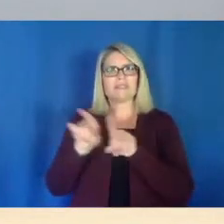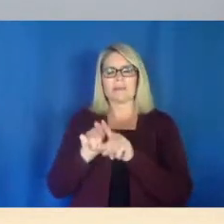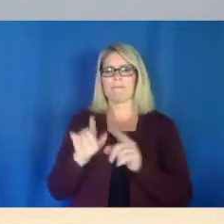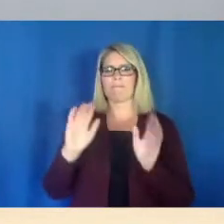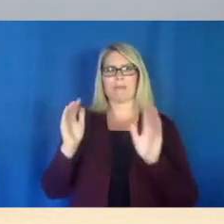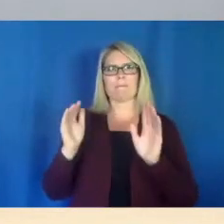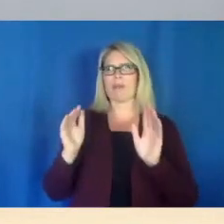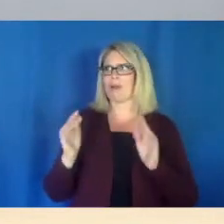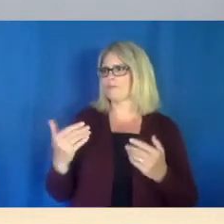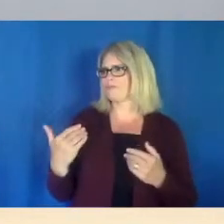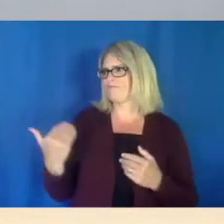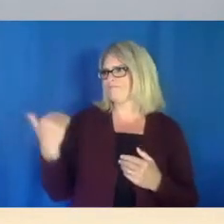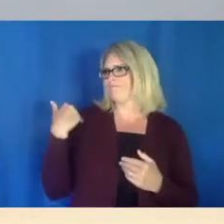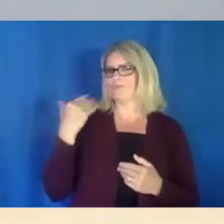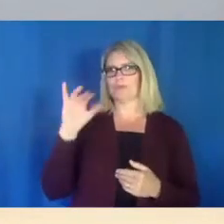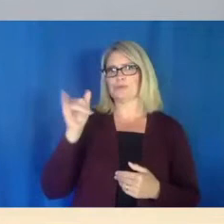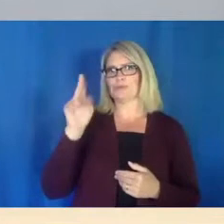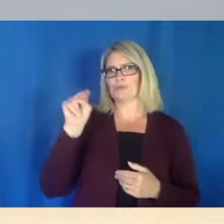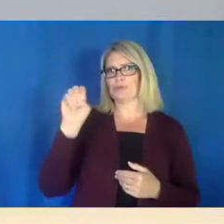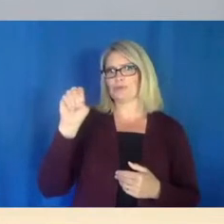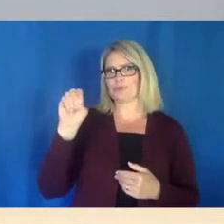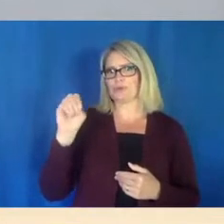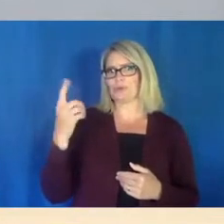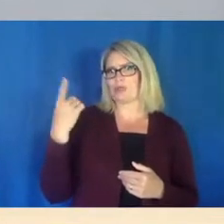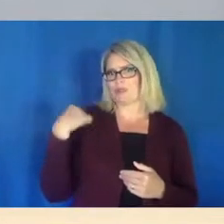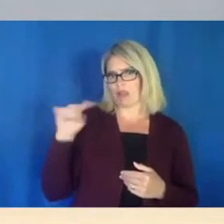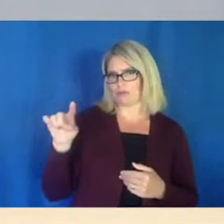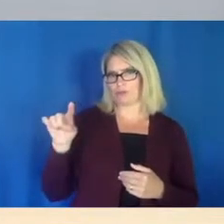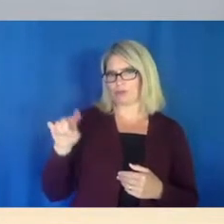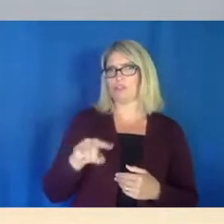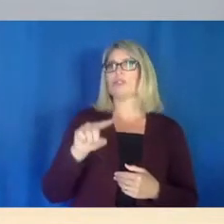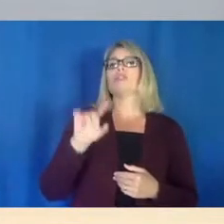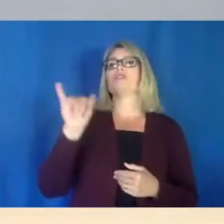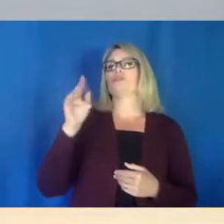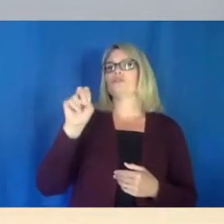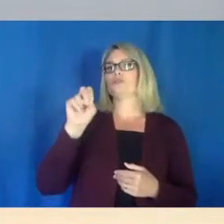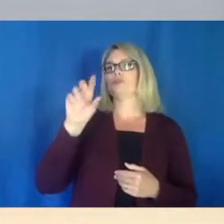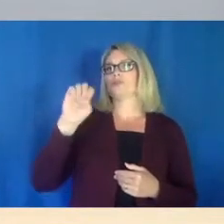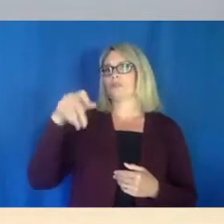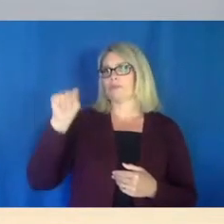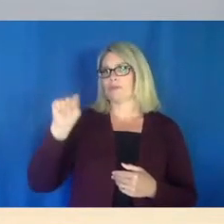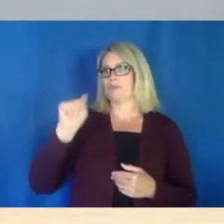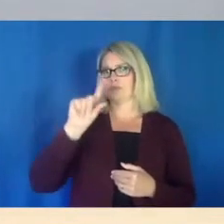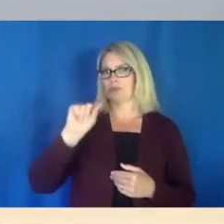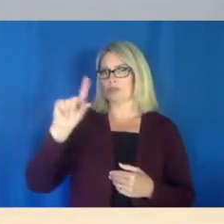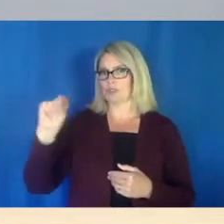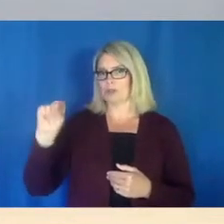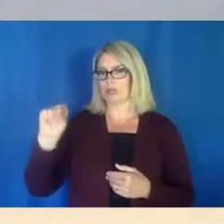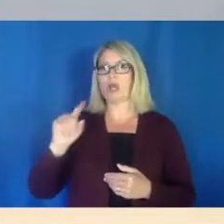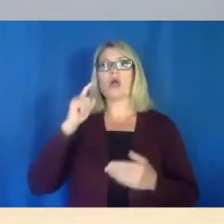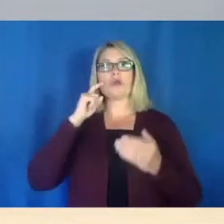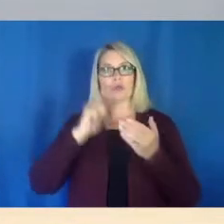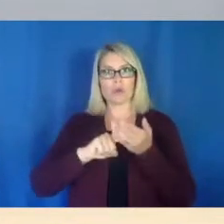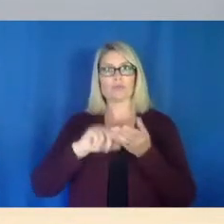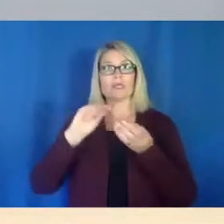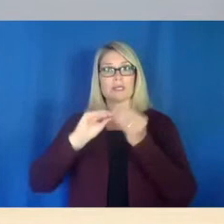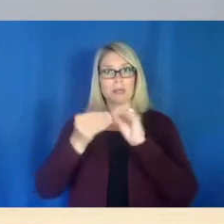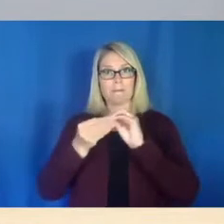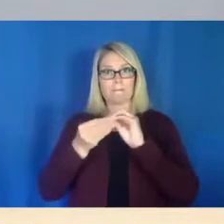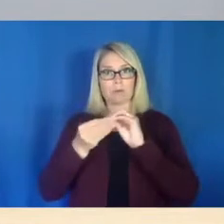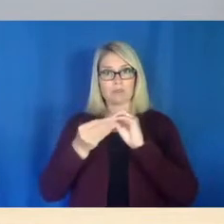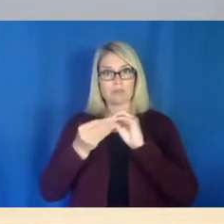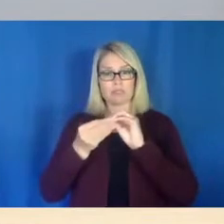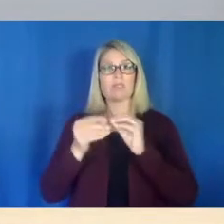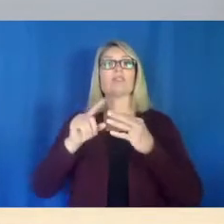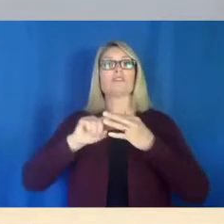country in June and again in September 2020. There's been a sharp decline in the number of cases in the country in the last